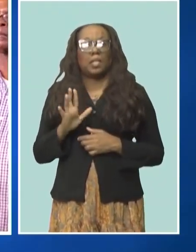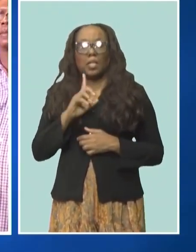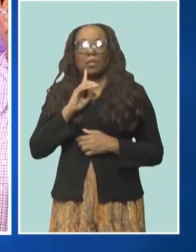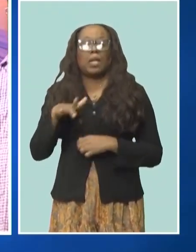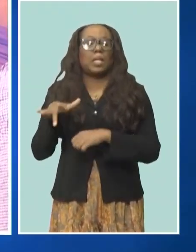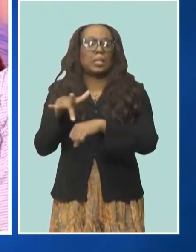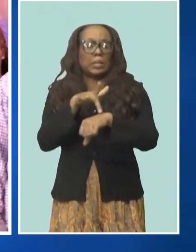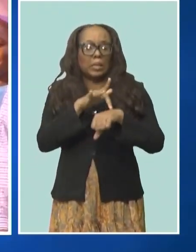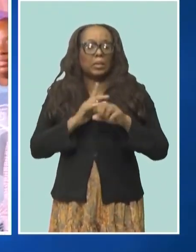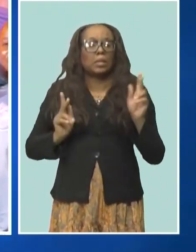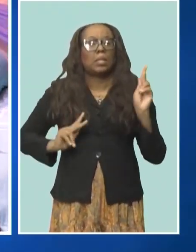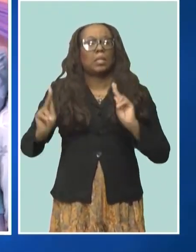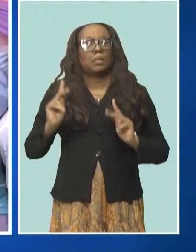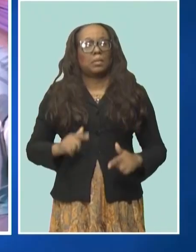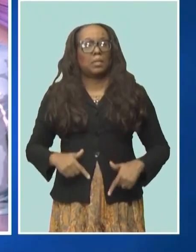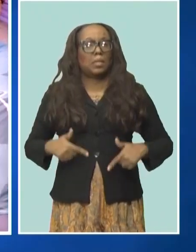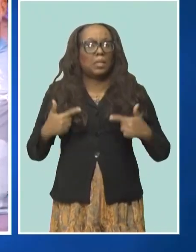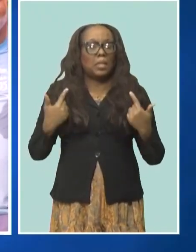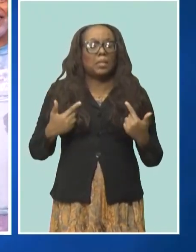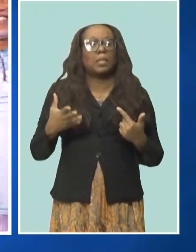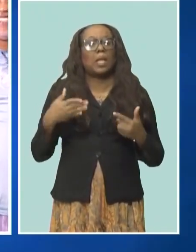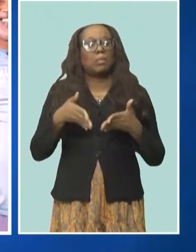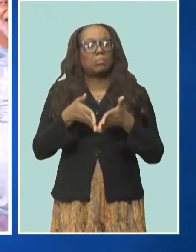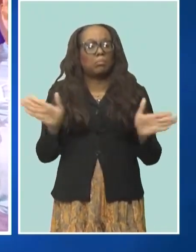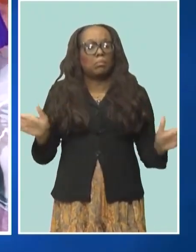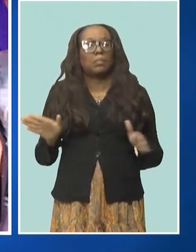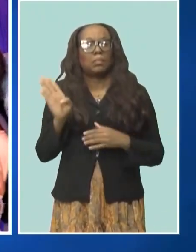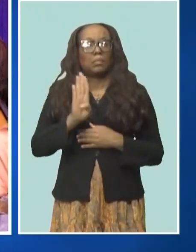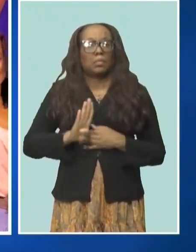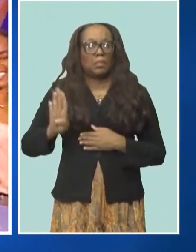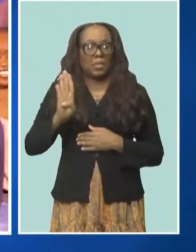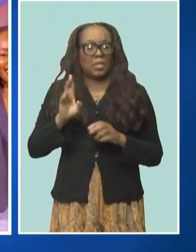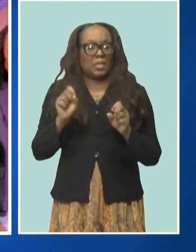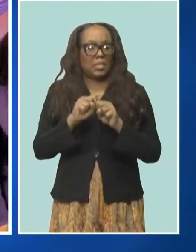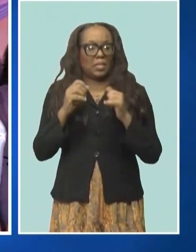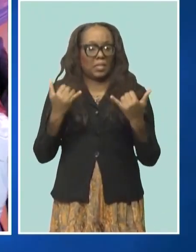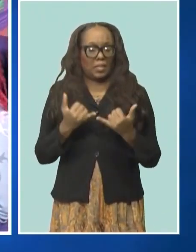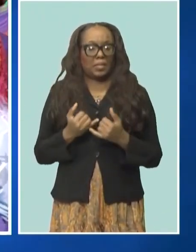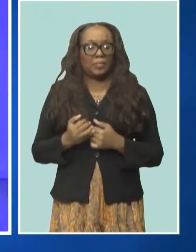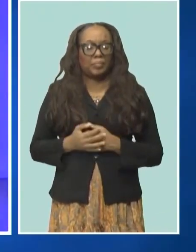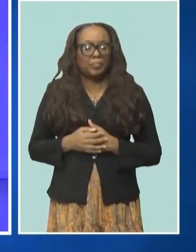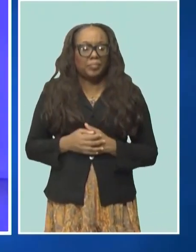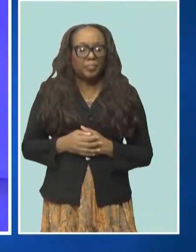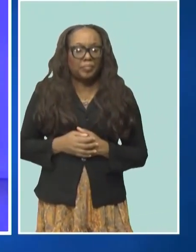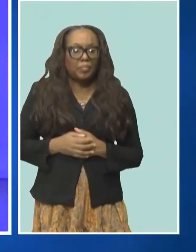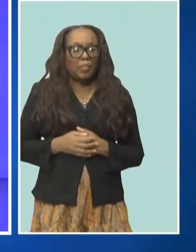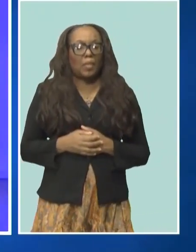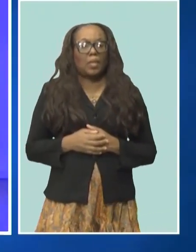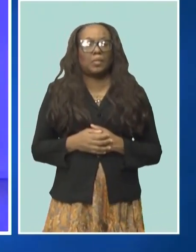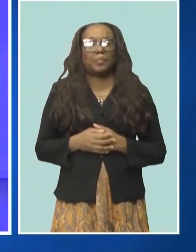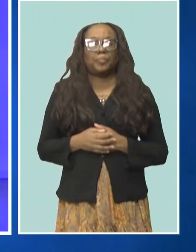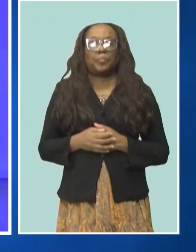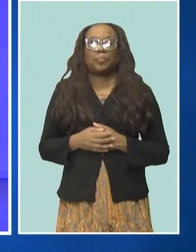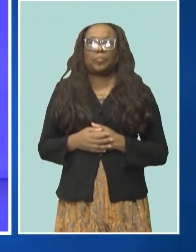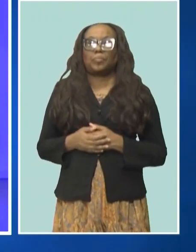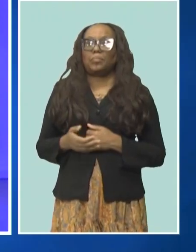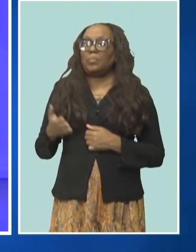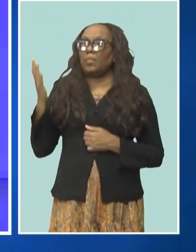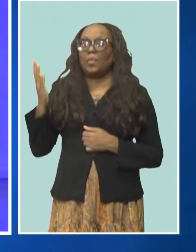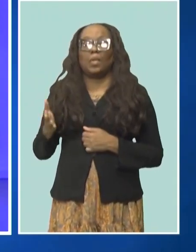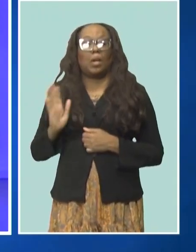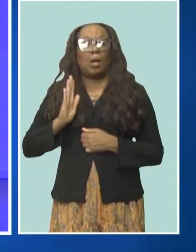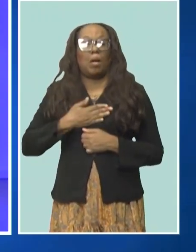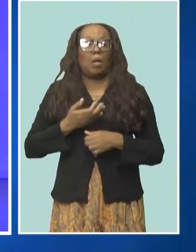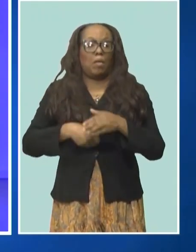lives of those within that community and the wider Barbadian society. We have renewed the passion of our